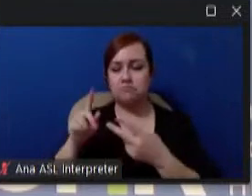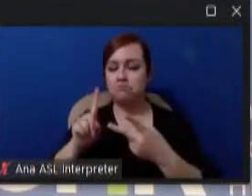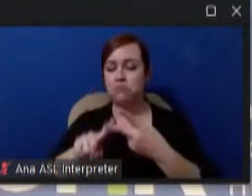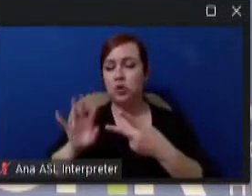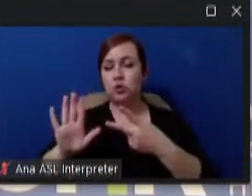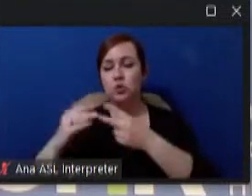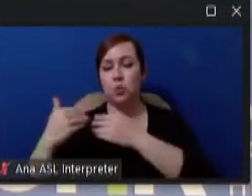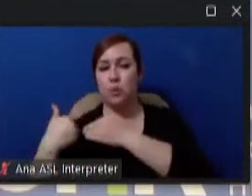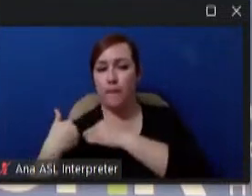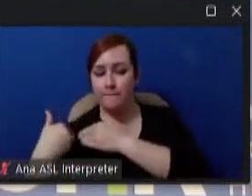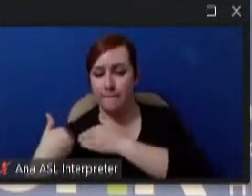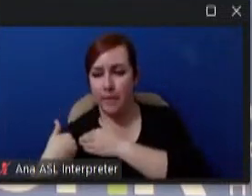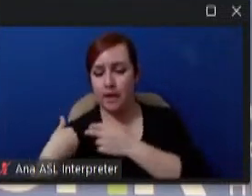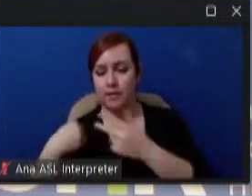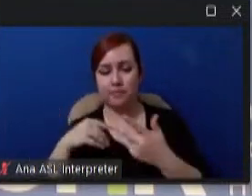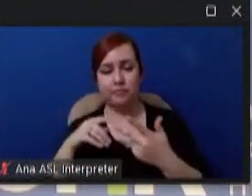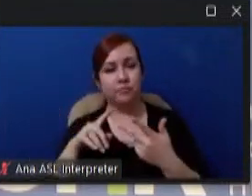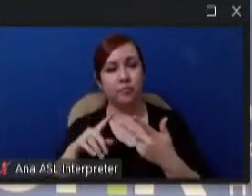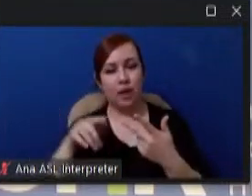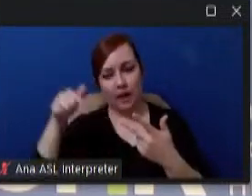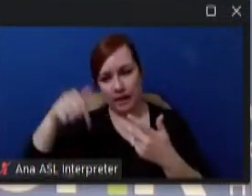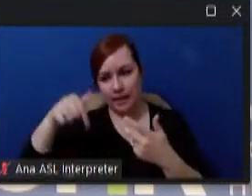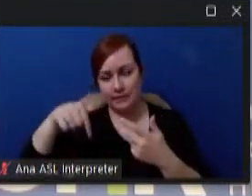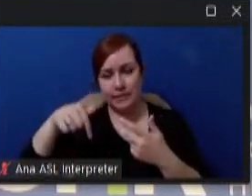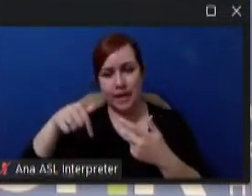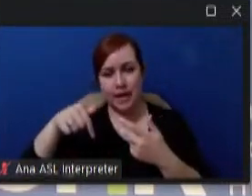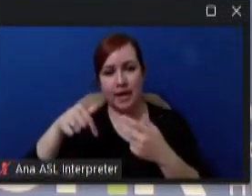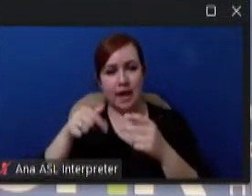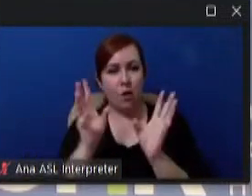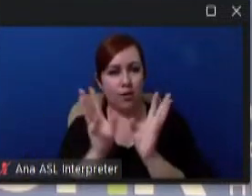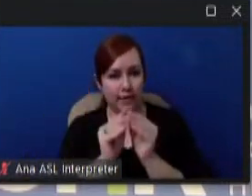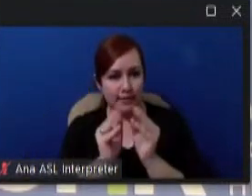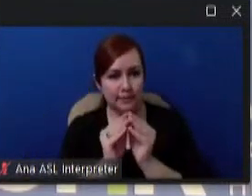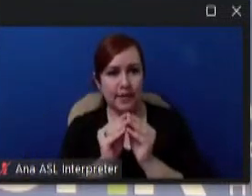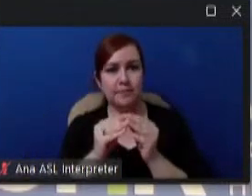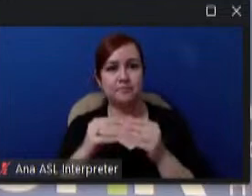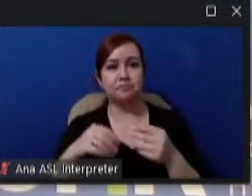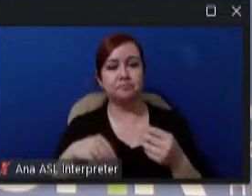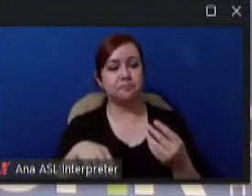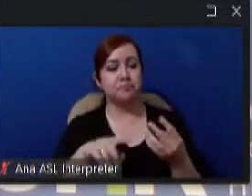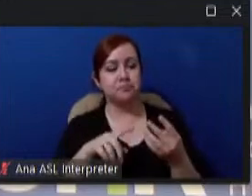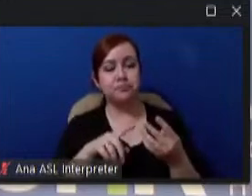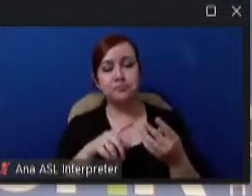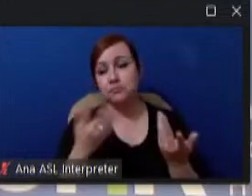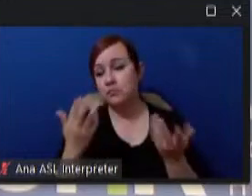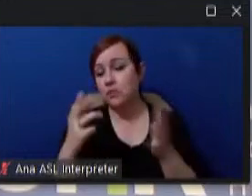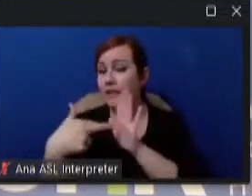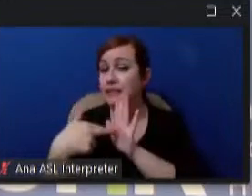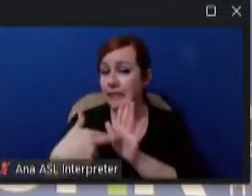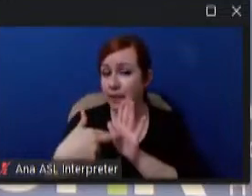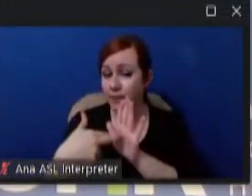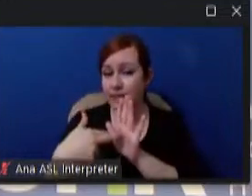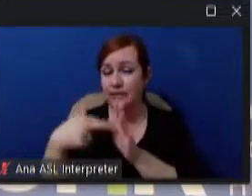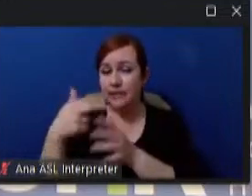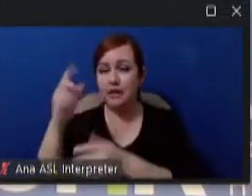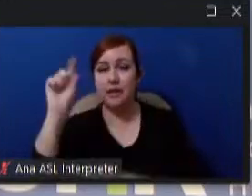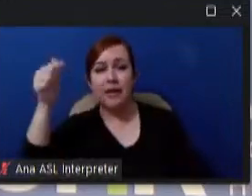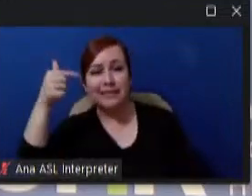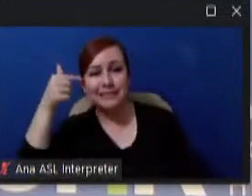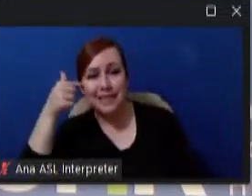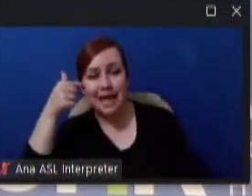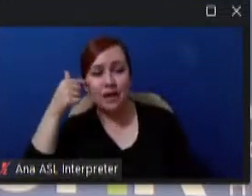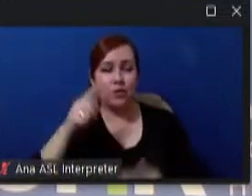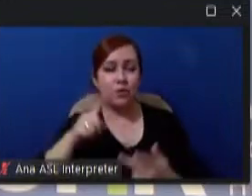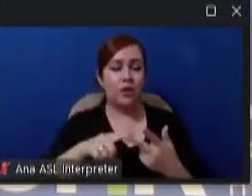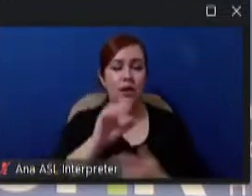name, the position you hold, the role you're playing in this hearing, if you represent